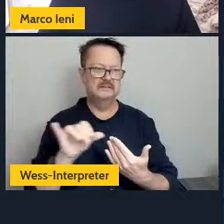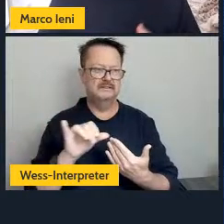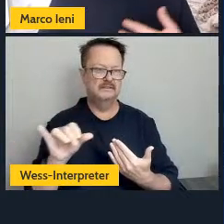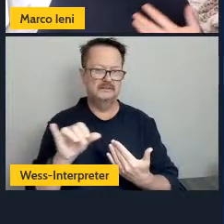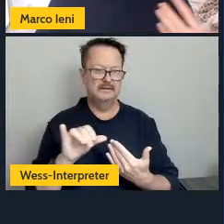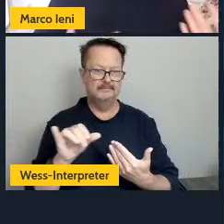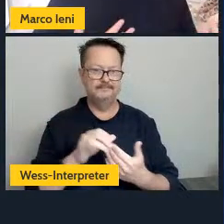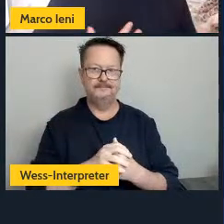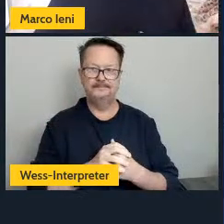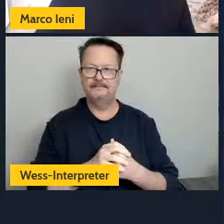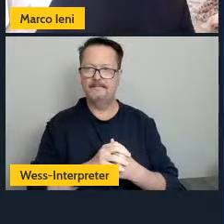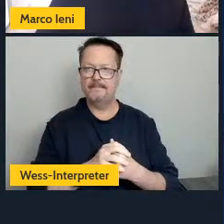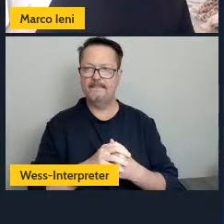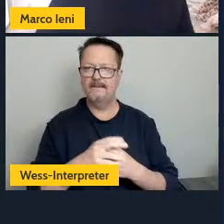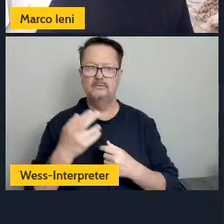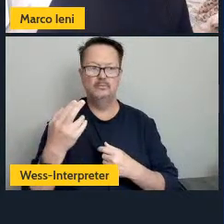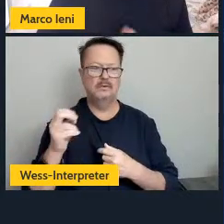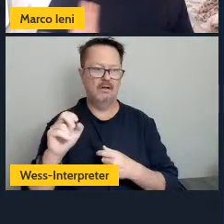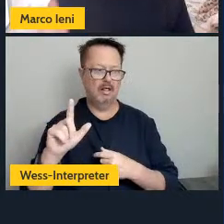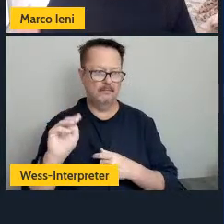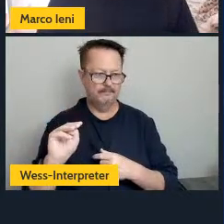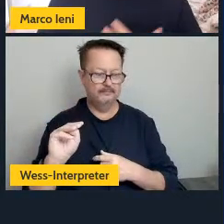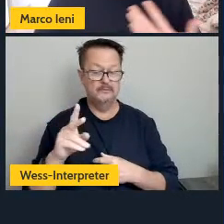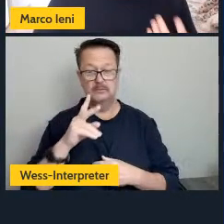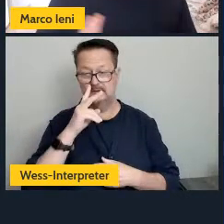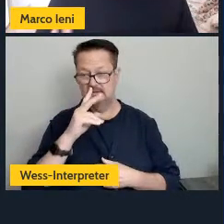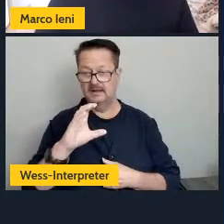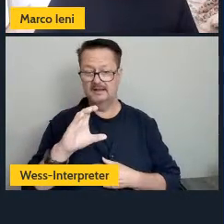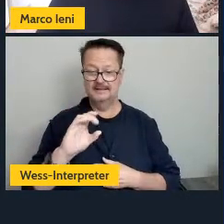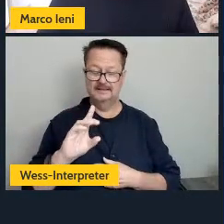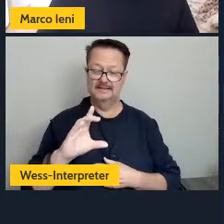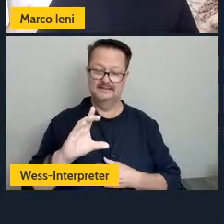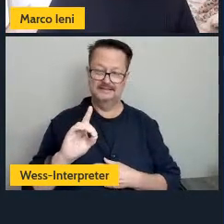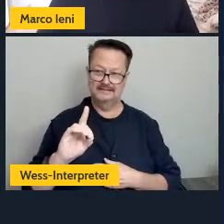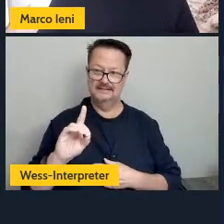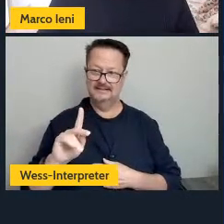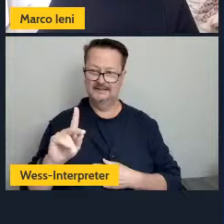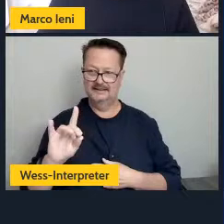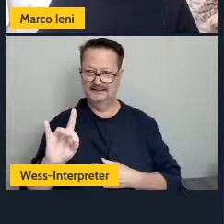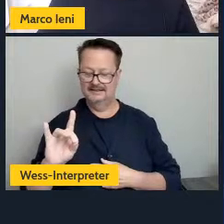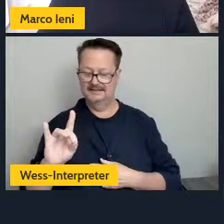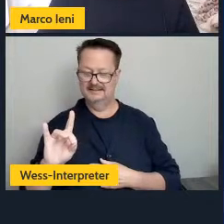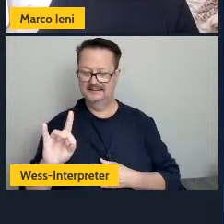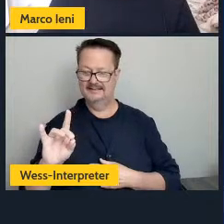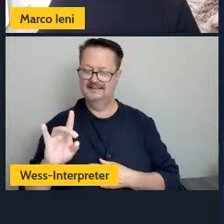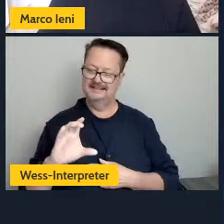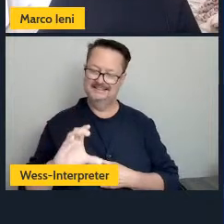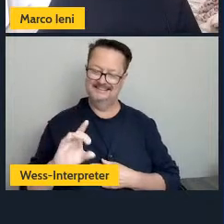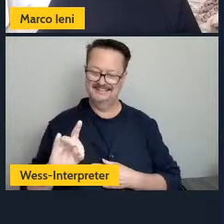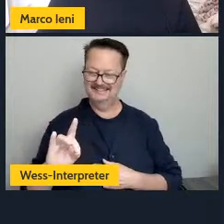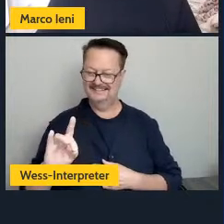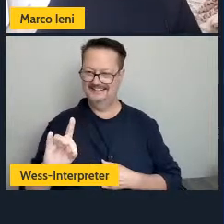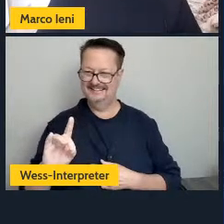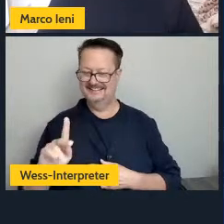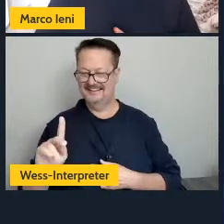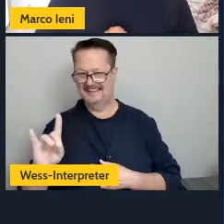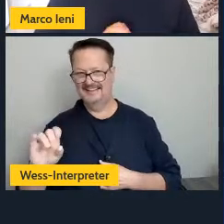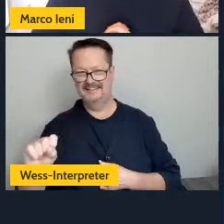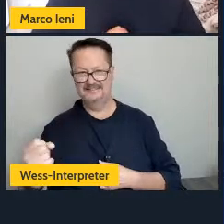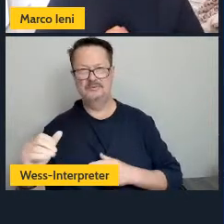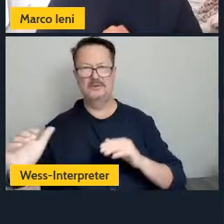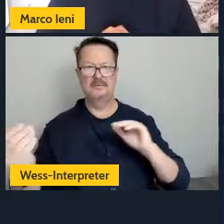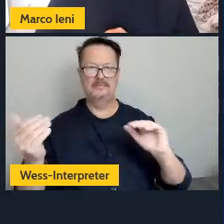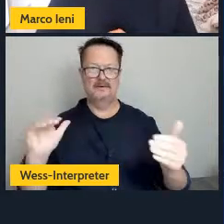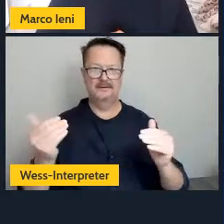Great. So we saw CDKs. Now we're going to compare these two tools. So the